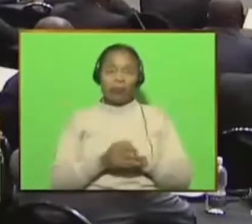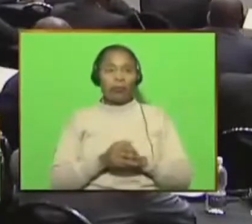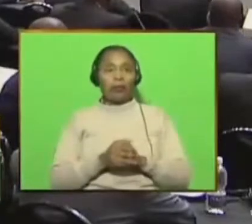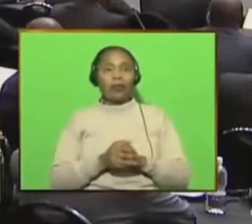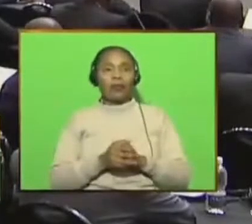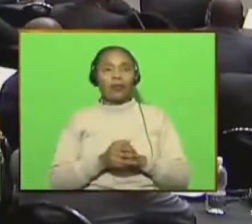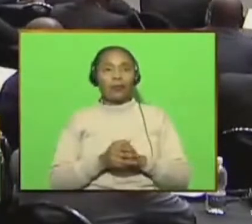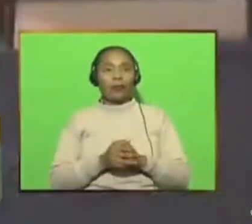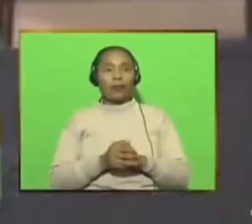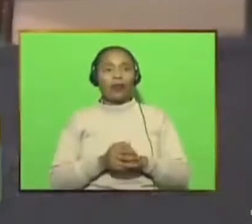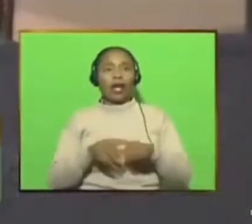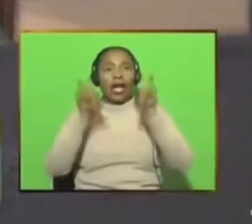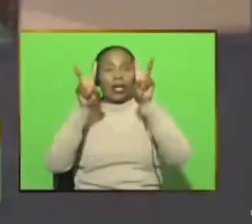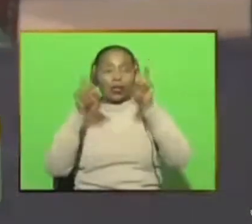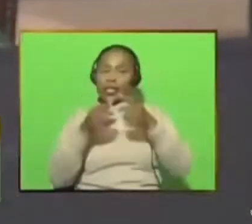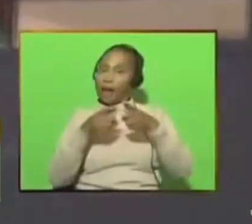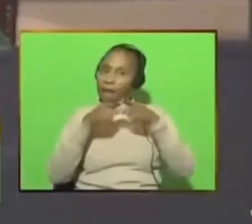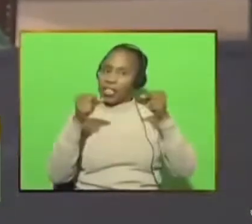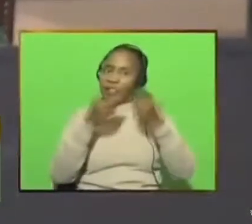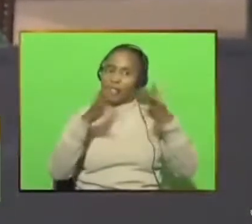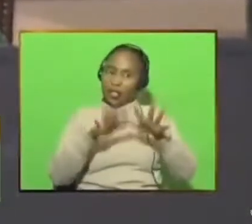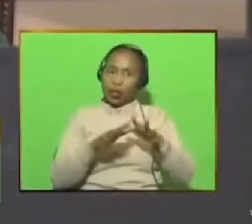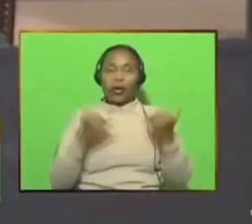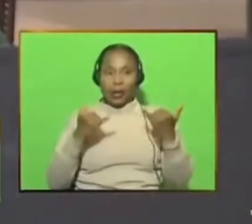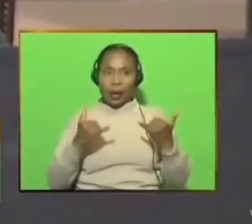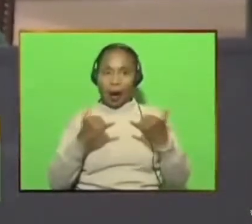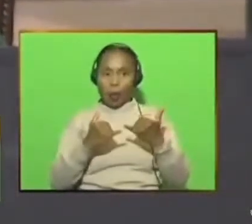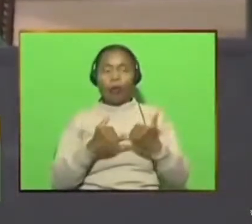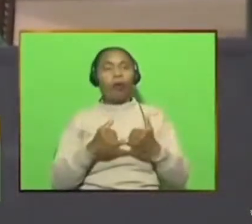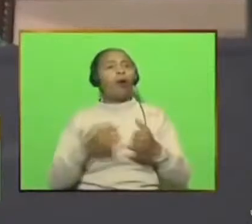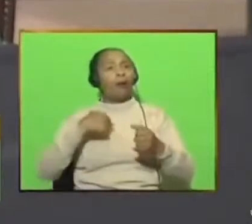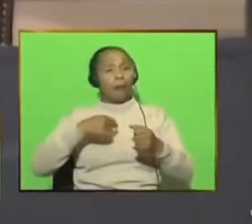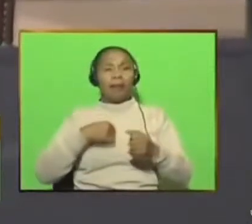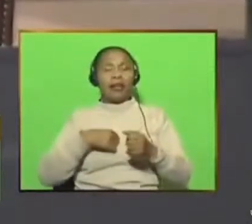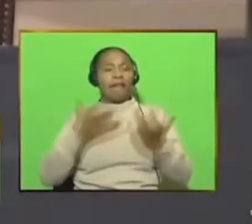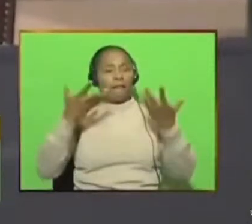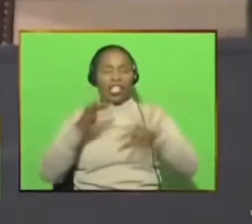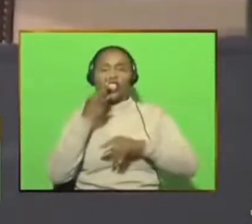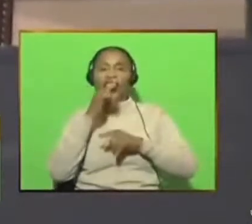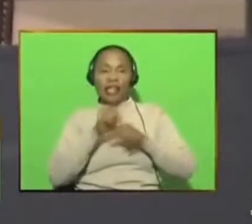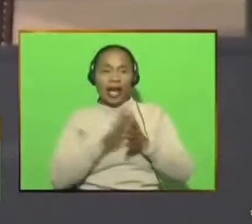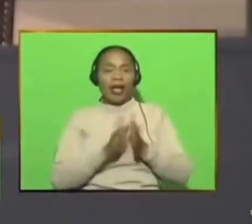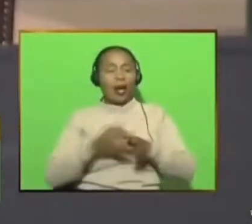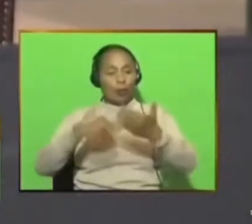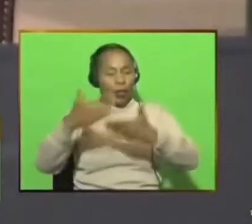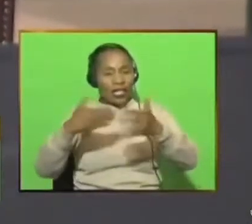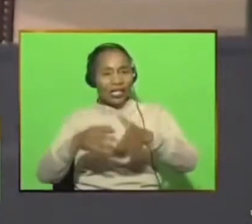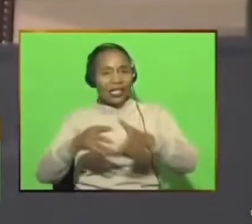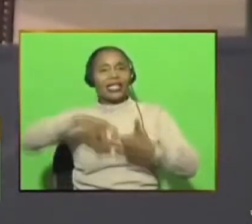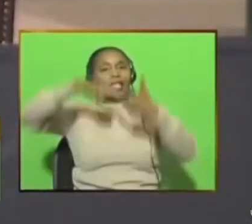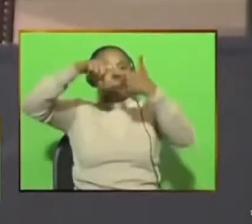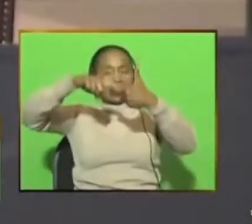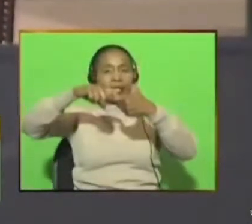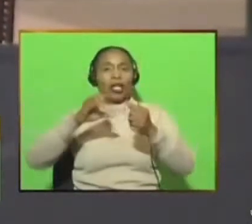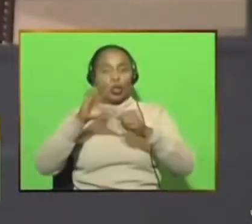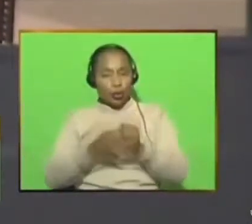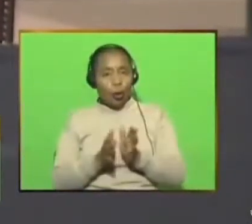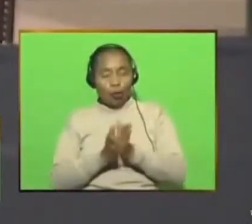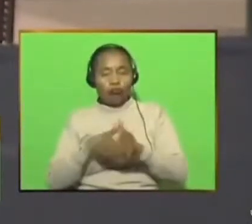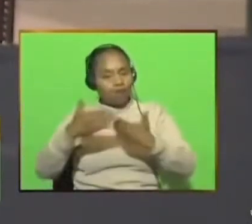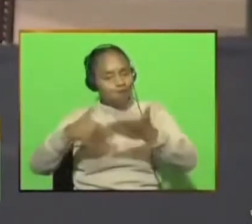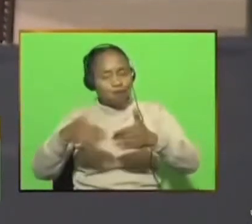to observe during the counting in the counting room. It looks like everybody accepts that. Thank you. That